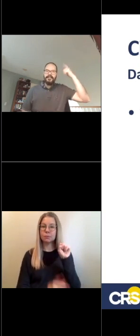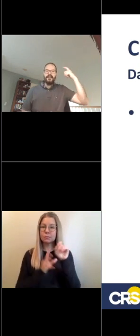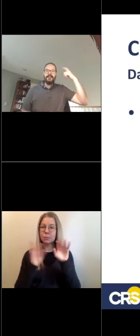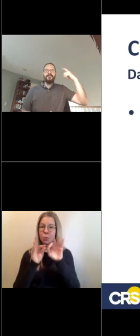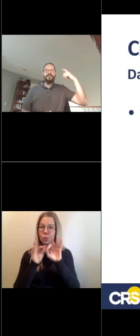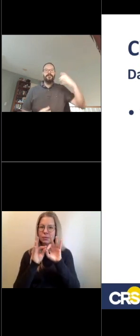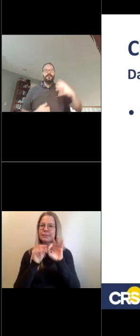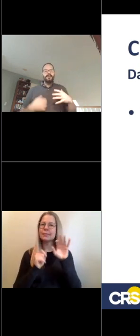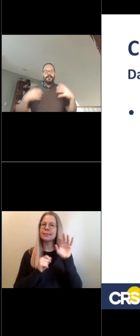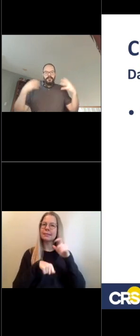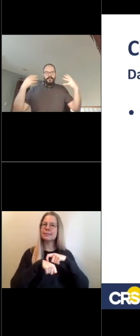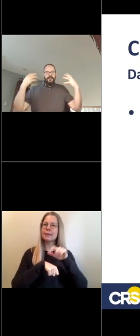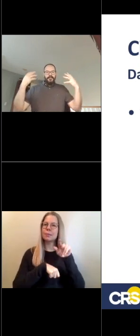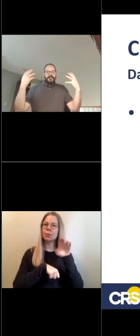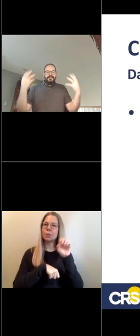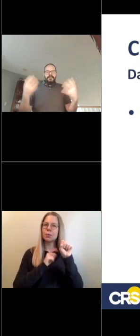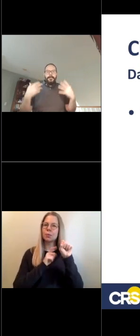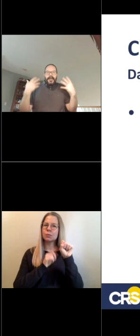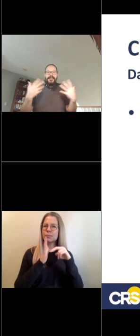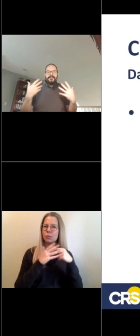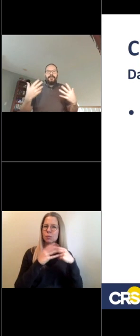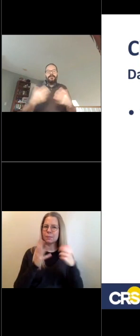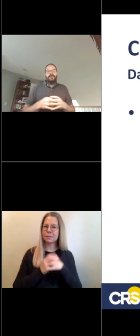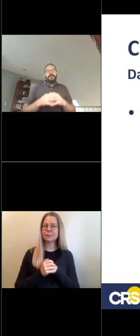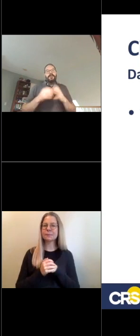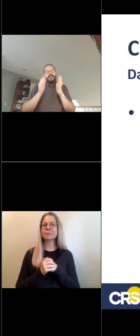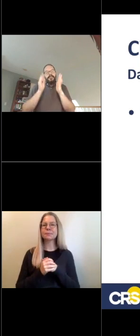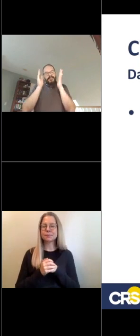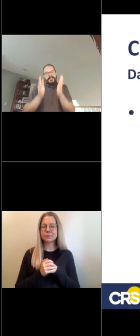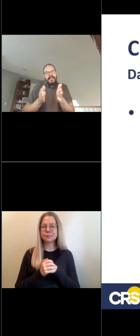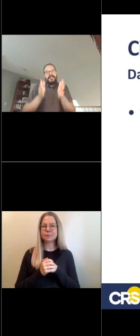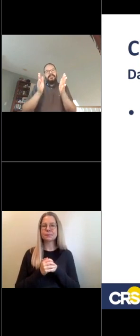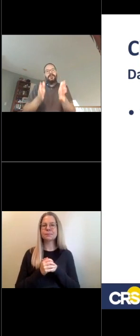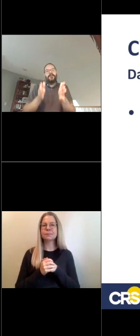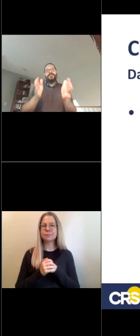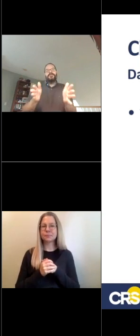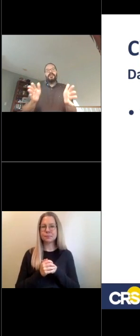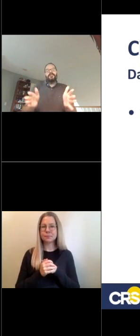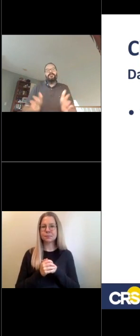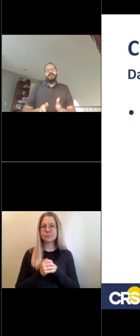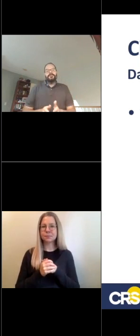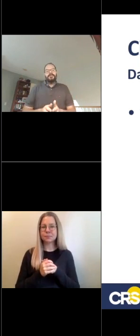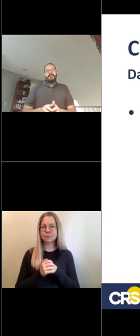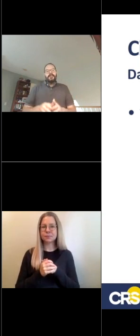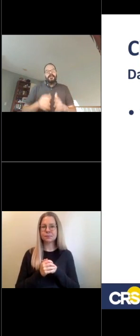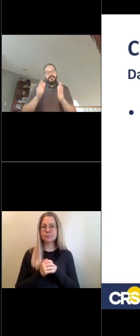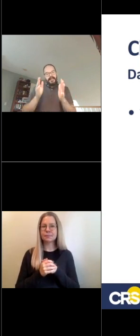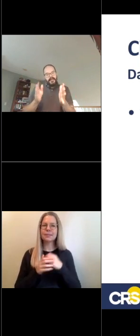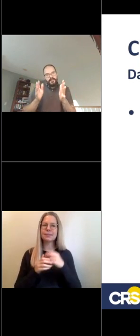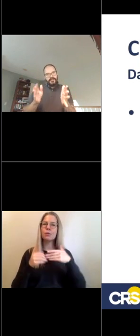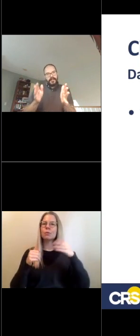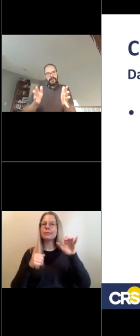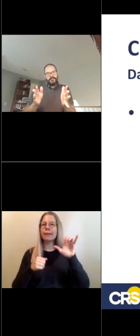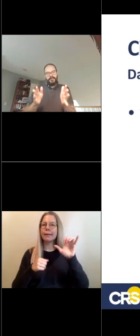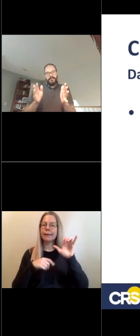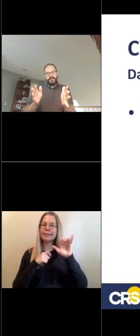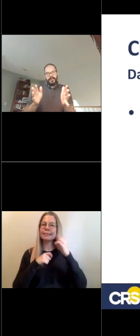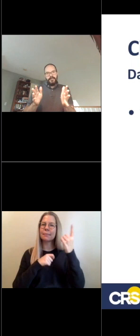as a conductor that is the pacemaker that sets our circadian rhythms. It